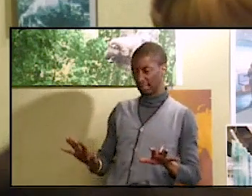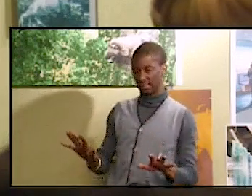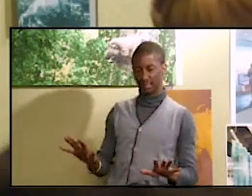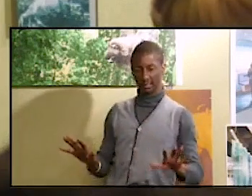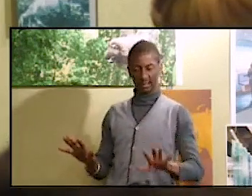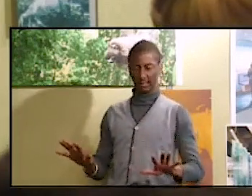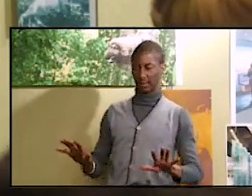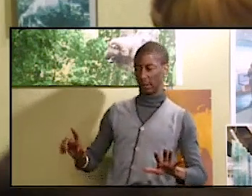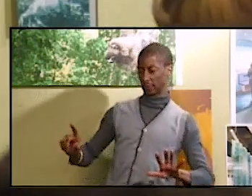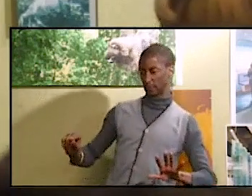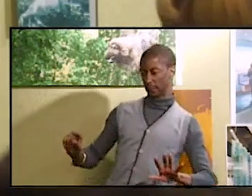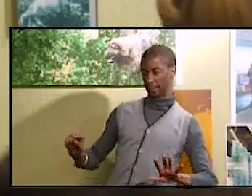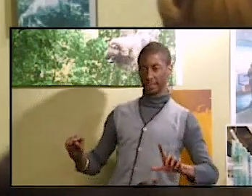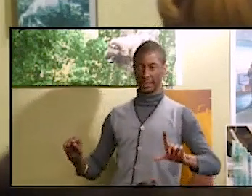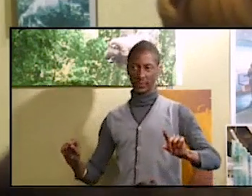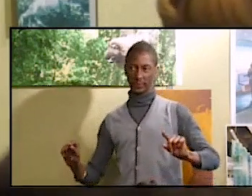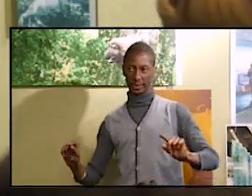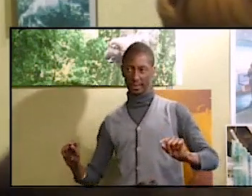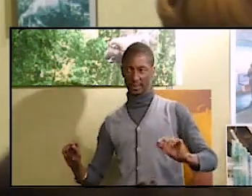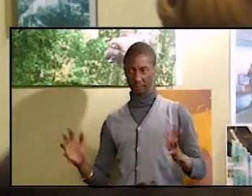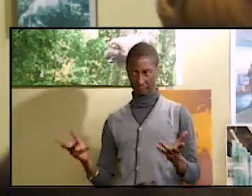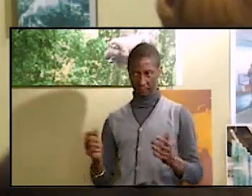20 federal, 20 trust staff.